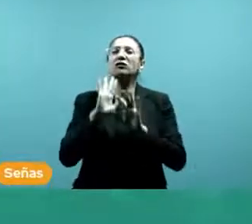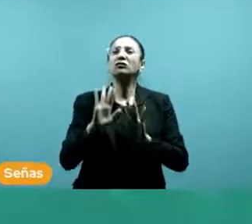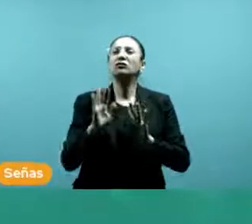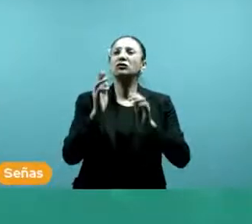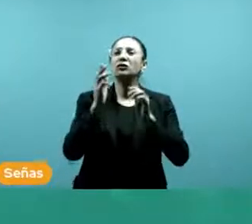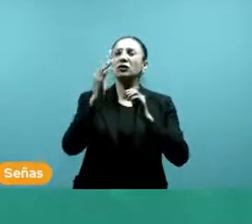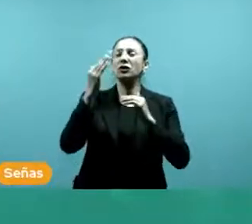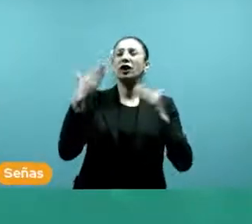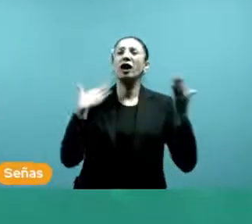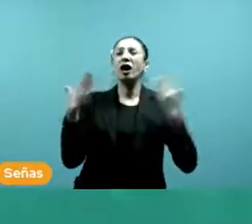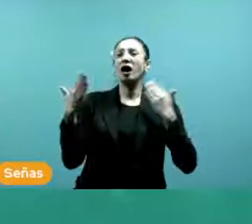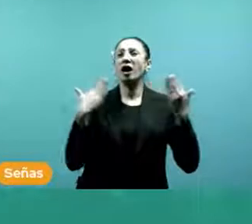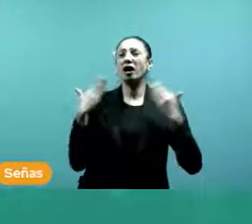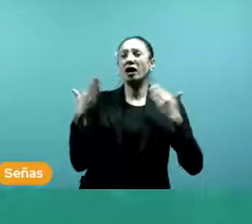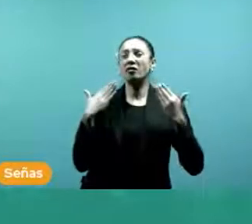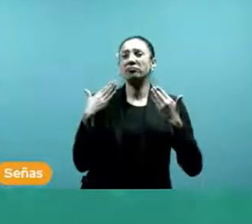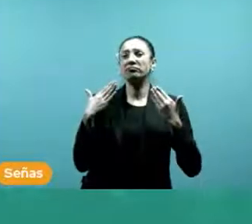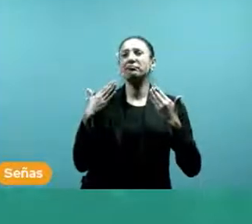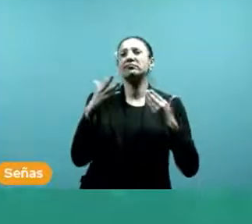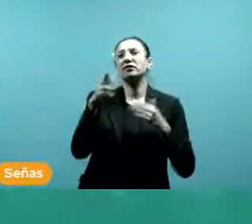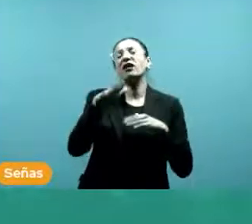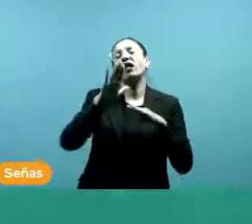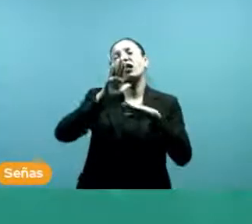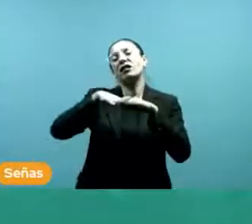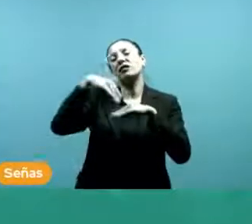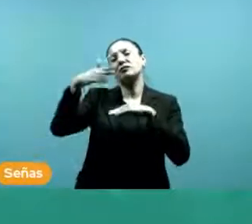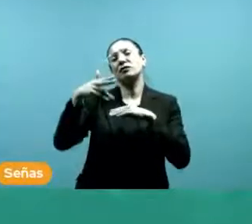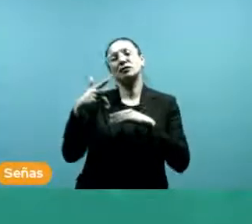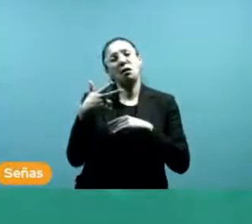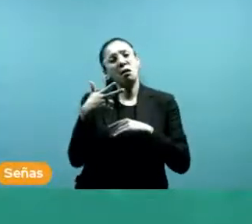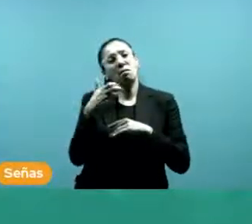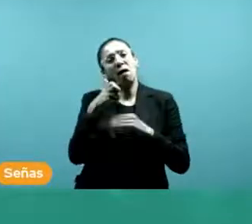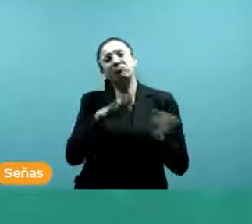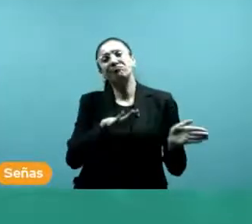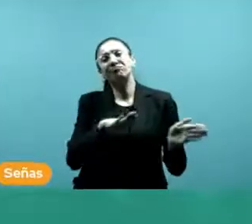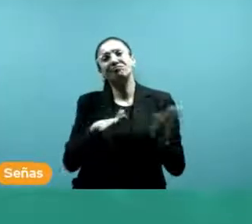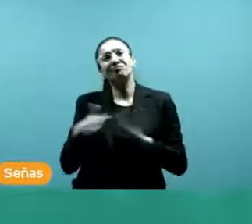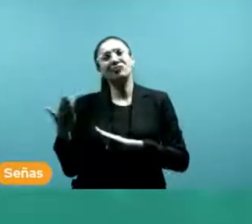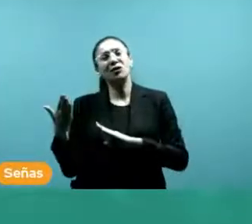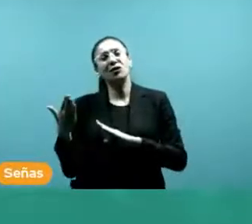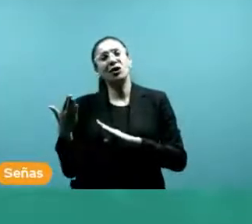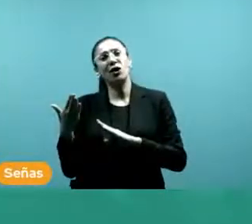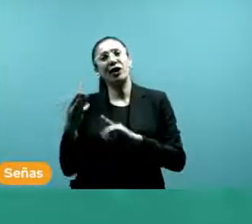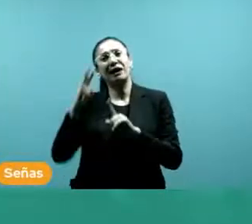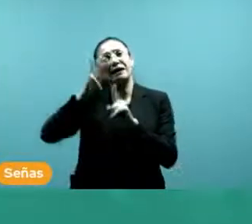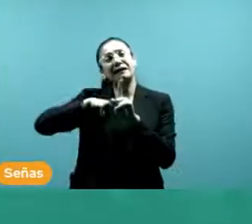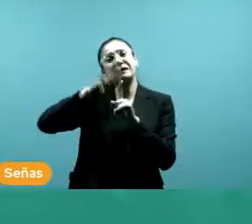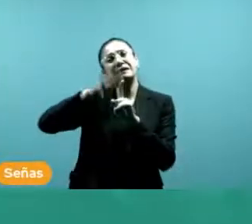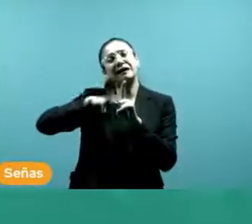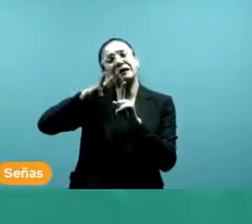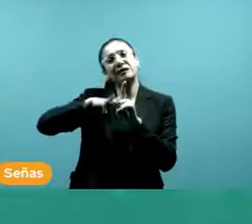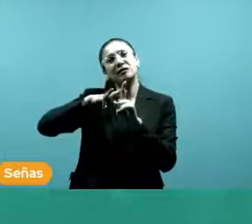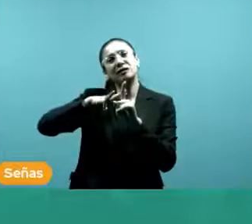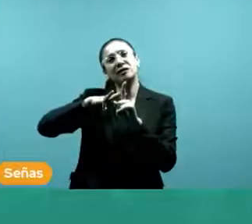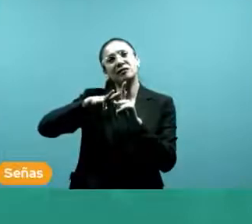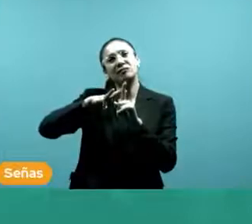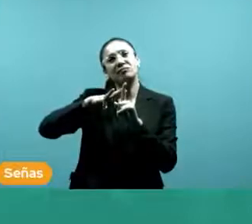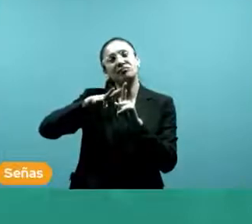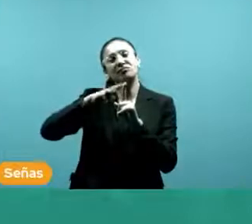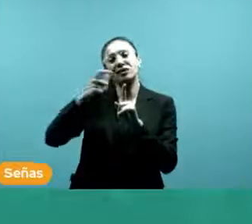after 3 months fue with the poison injections into her heart. Después de 3 meses a través de una inyección